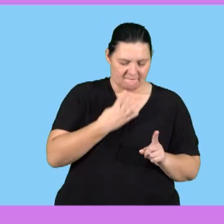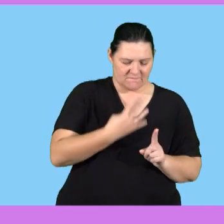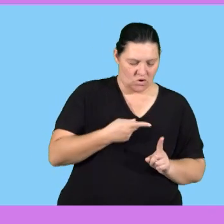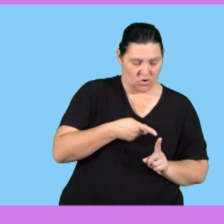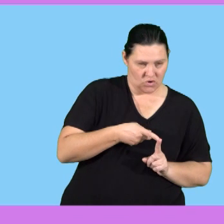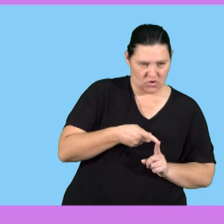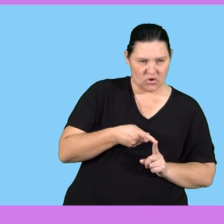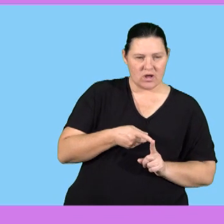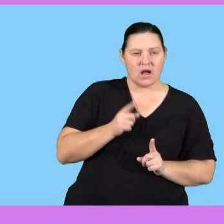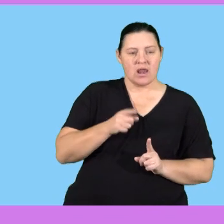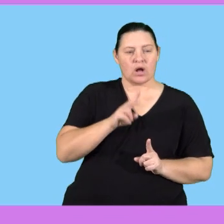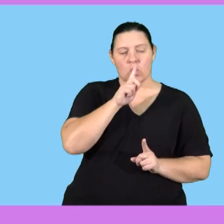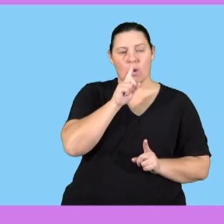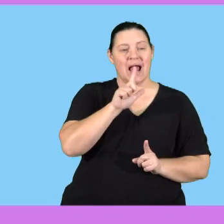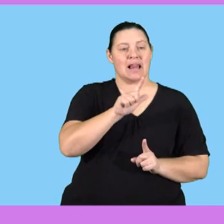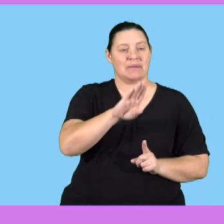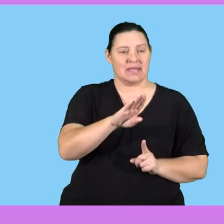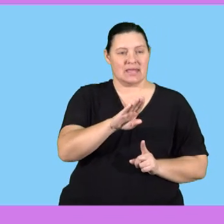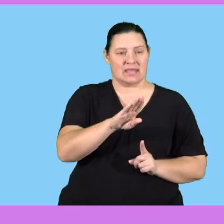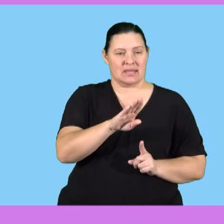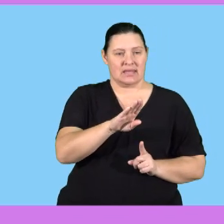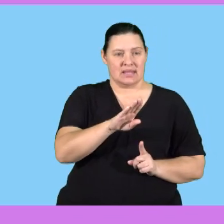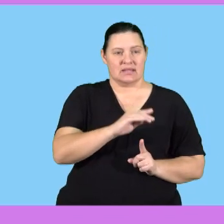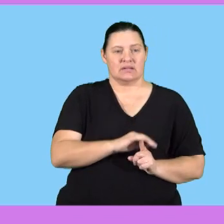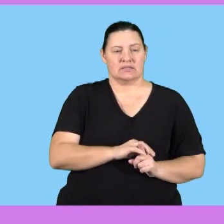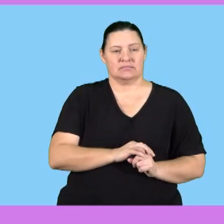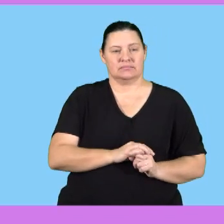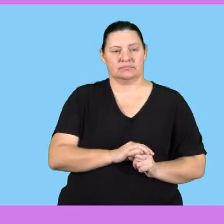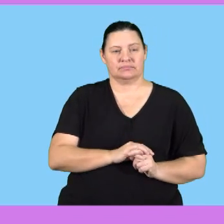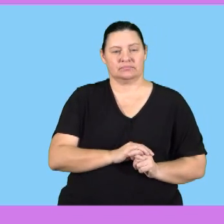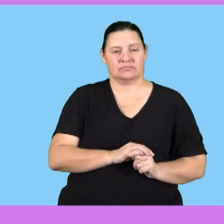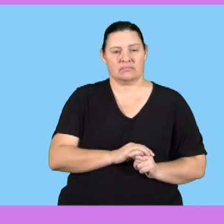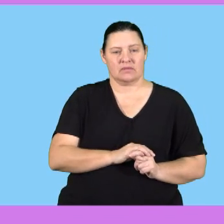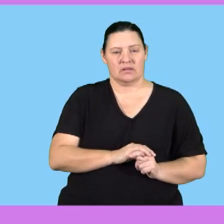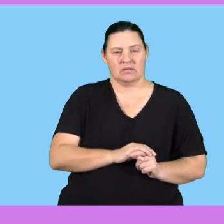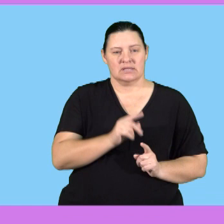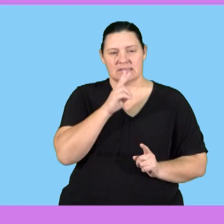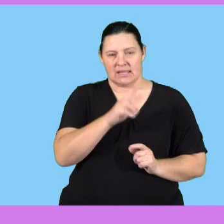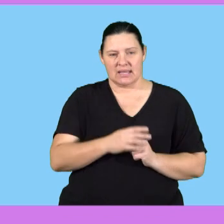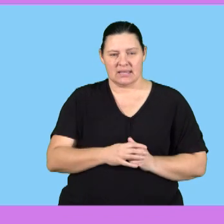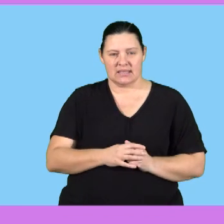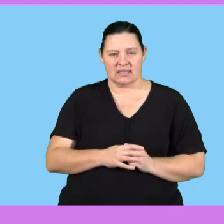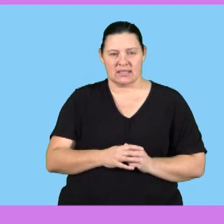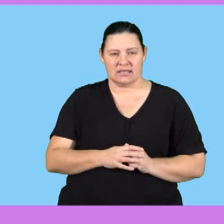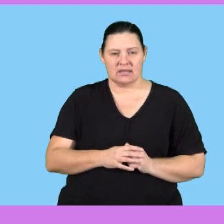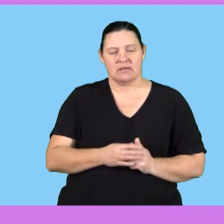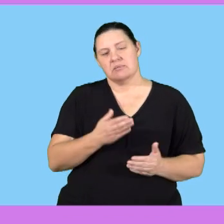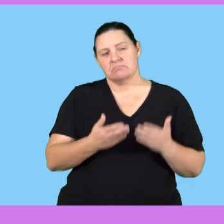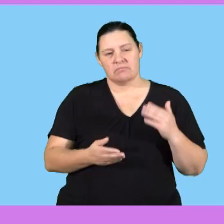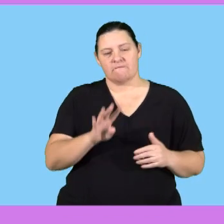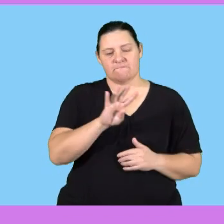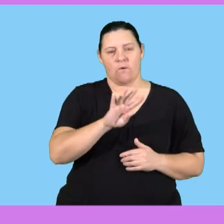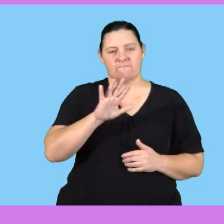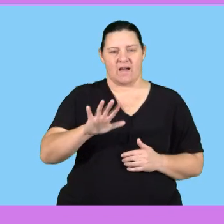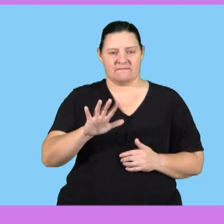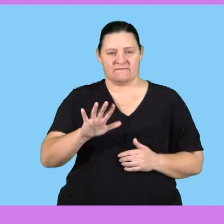Can you see there's 4 years? We agree. And then we're looking at lbs, at pounds, right? And it says has